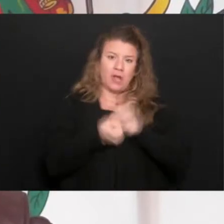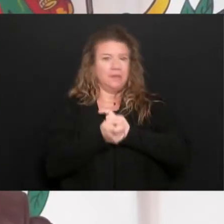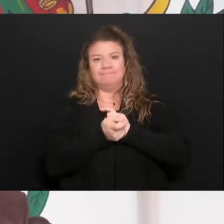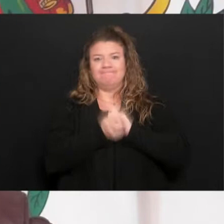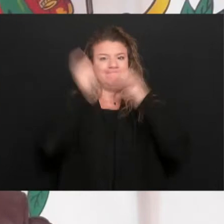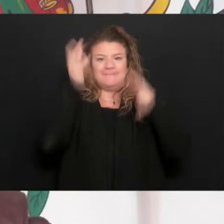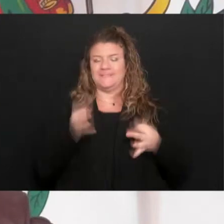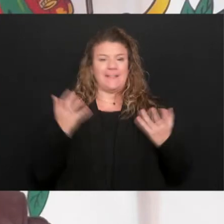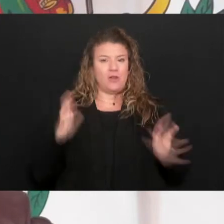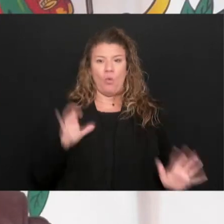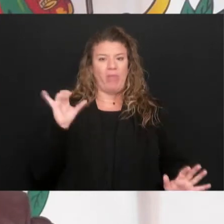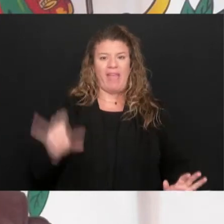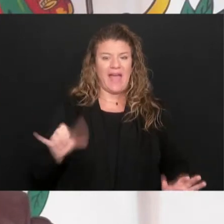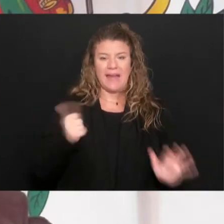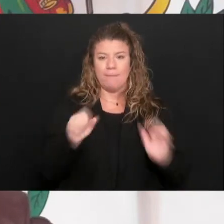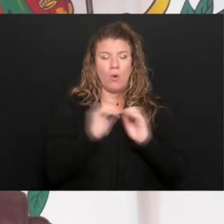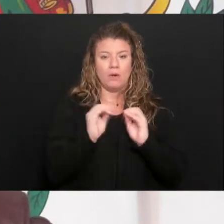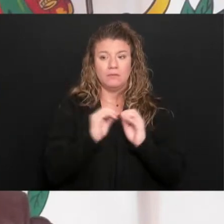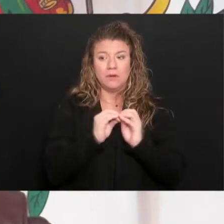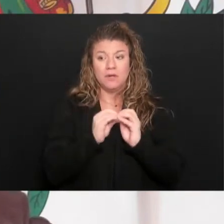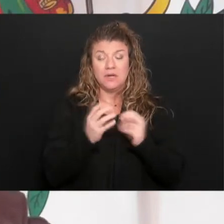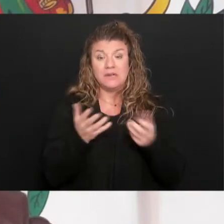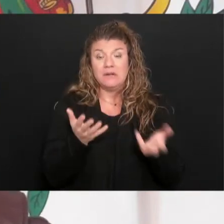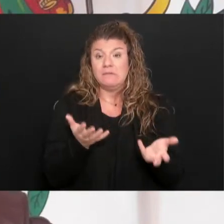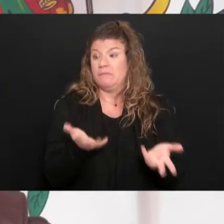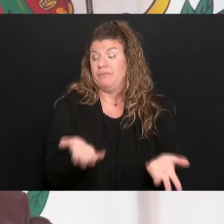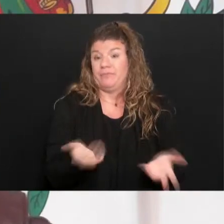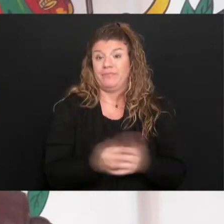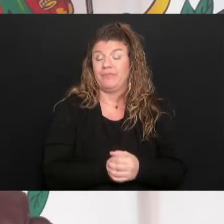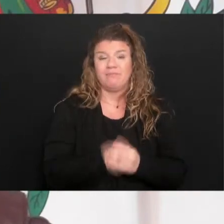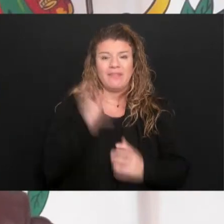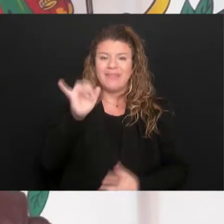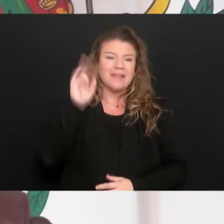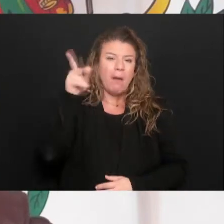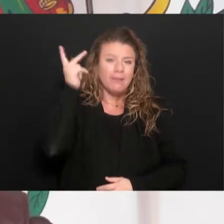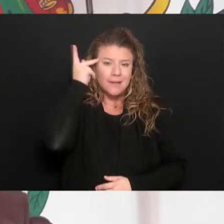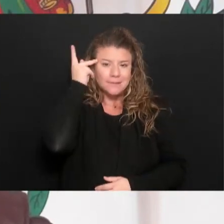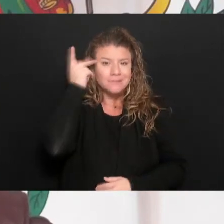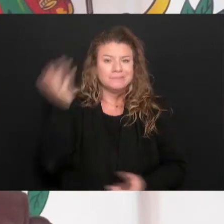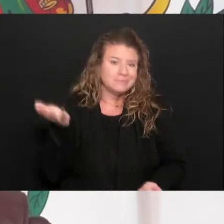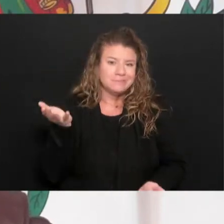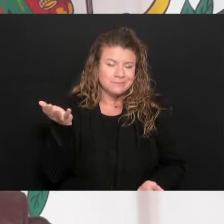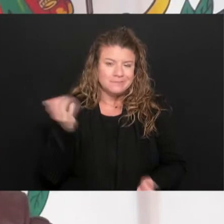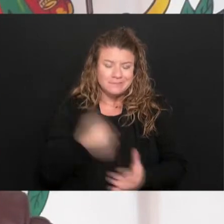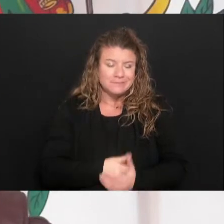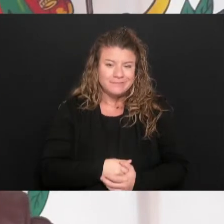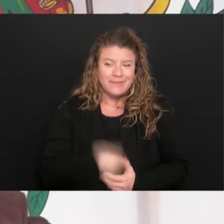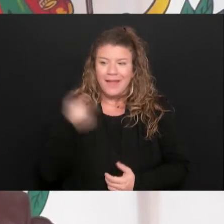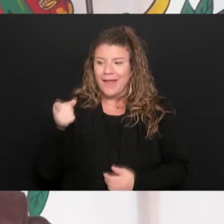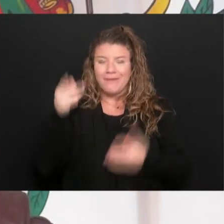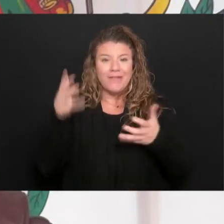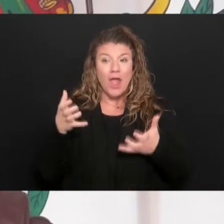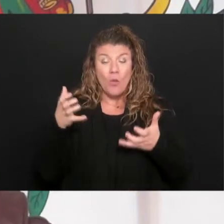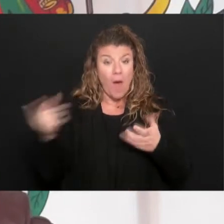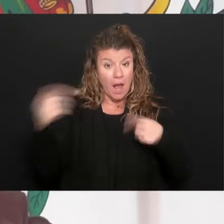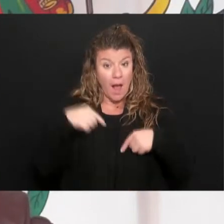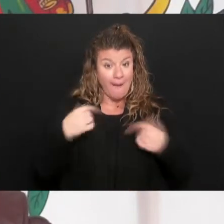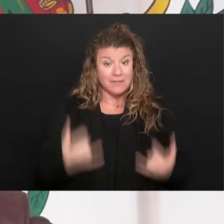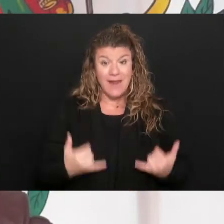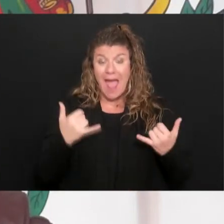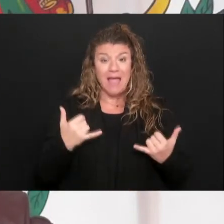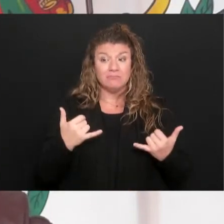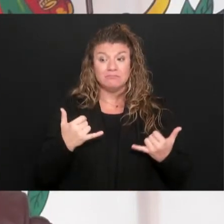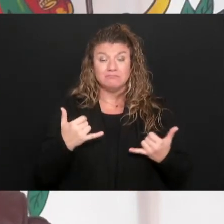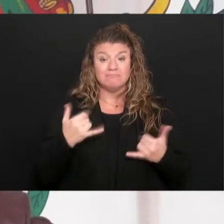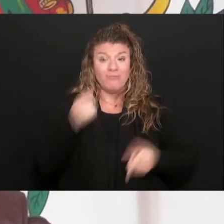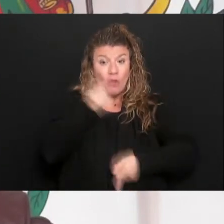another way. Well, to me, that's just nothing but politics. And if they want a place here today where people are doing